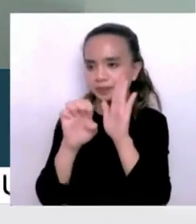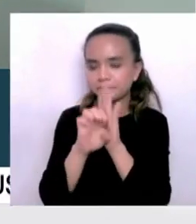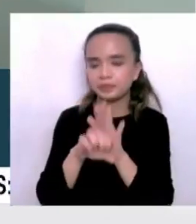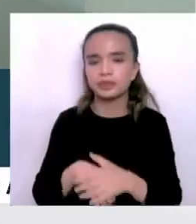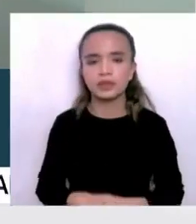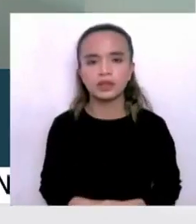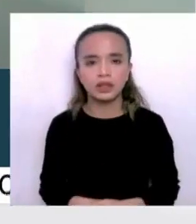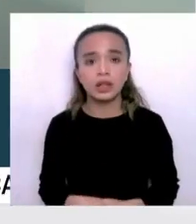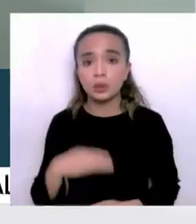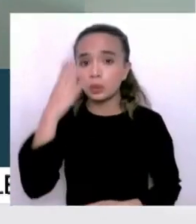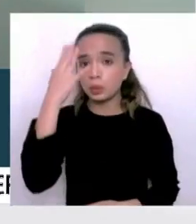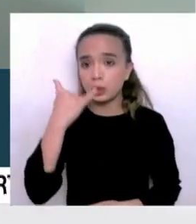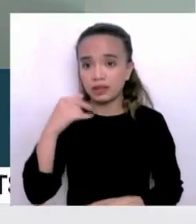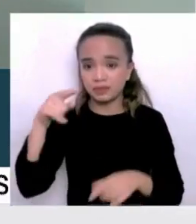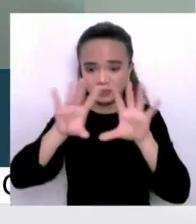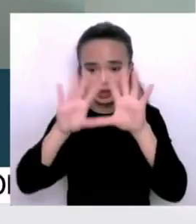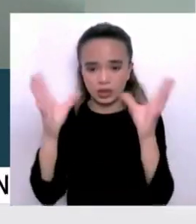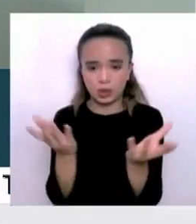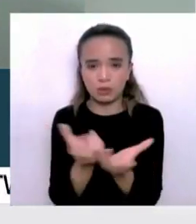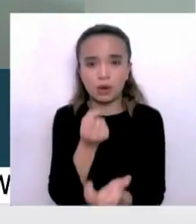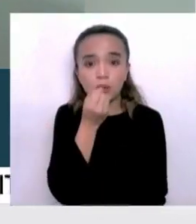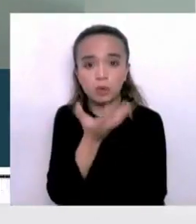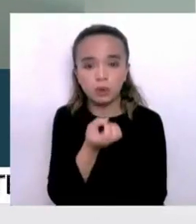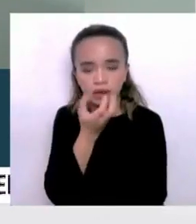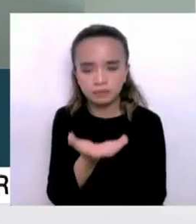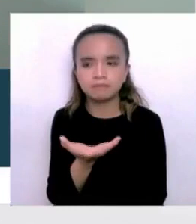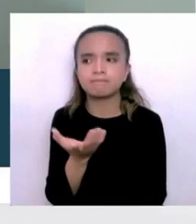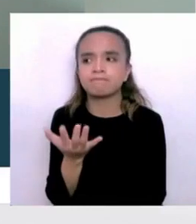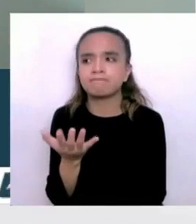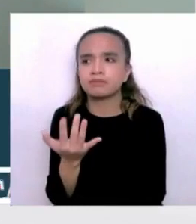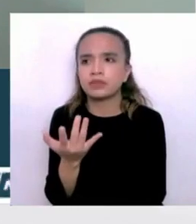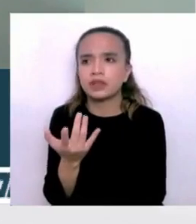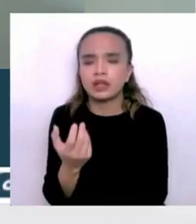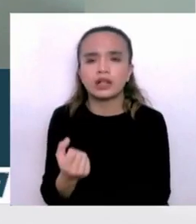the cause of the global warming, and